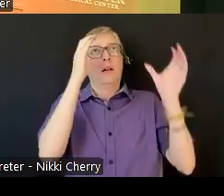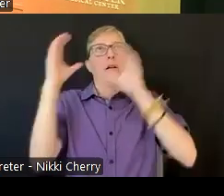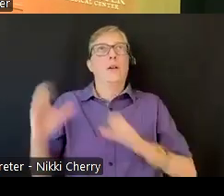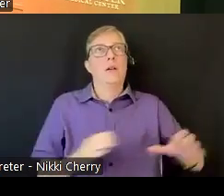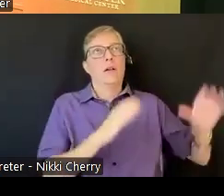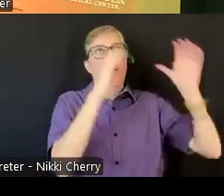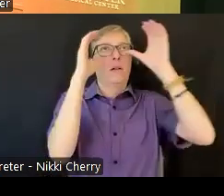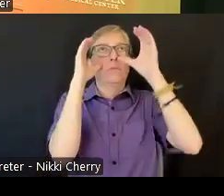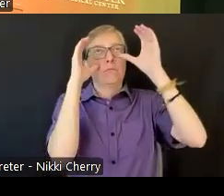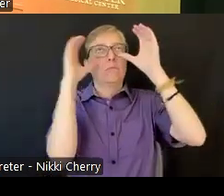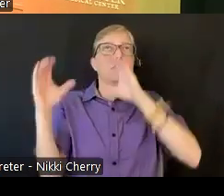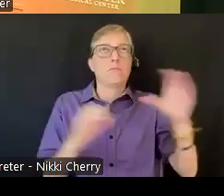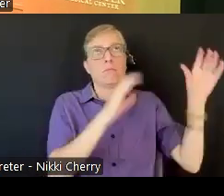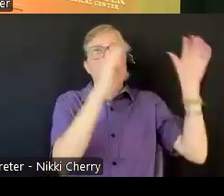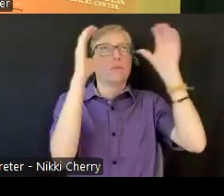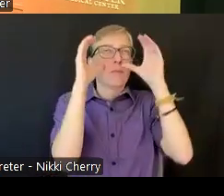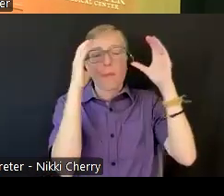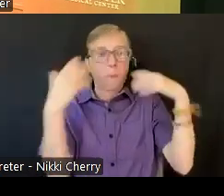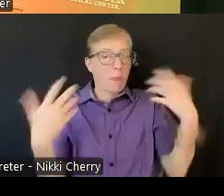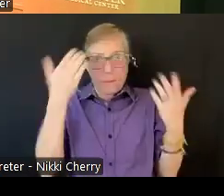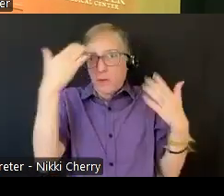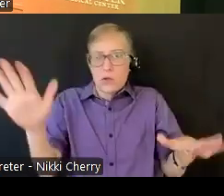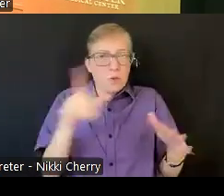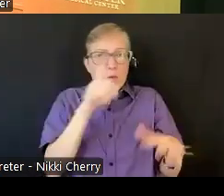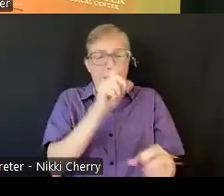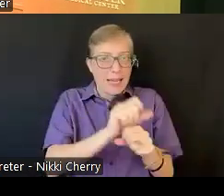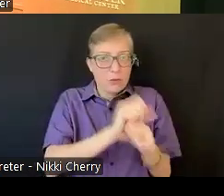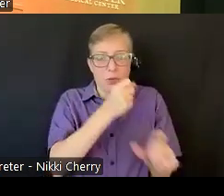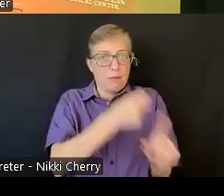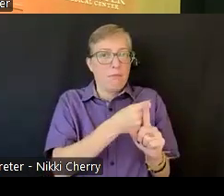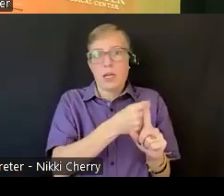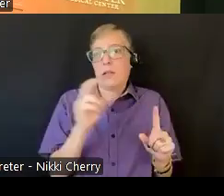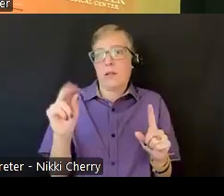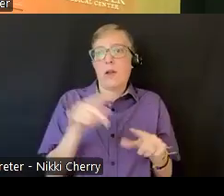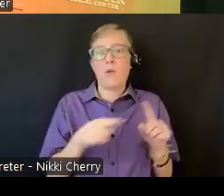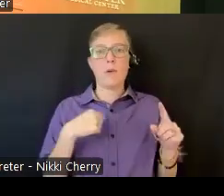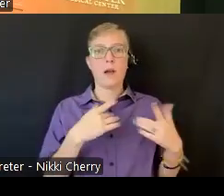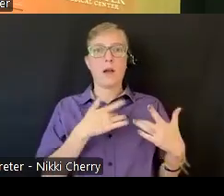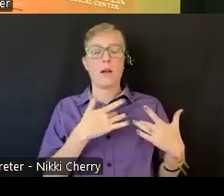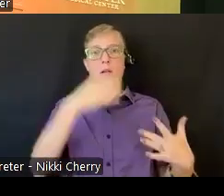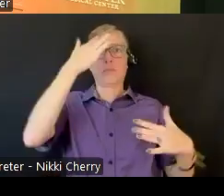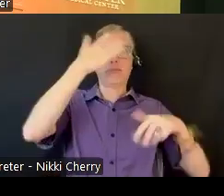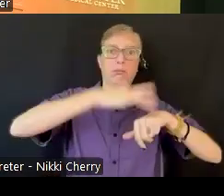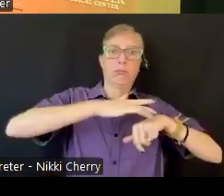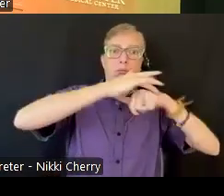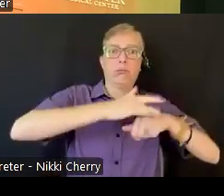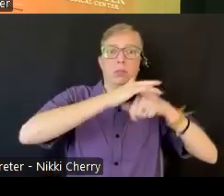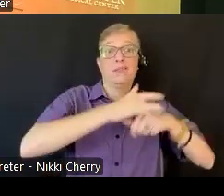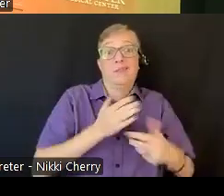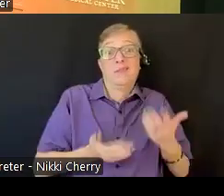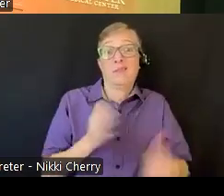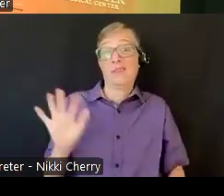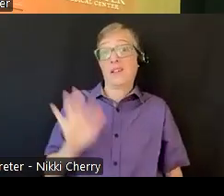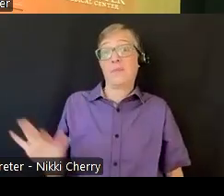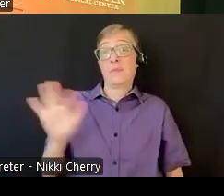knowing what would be the impact of this for us. Well, about 50% of our